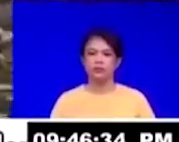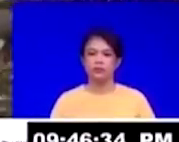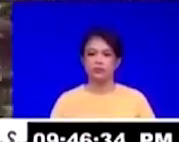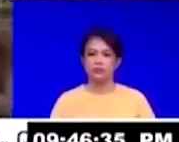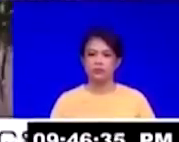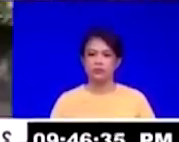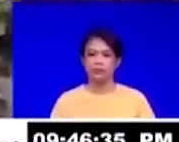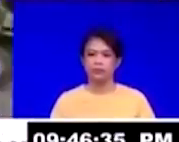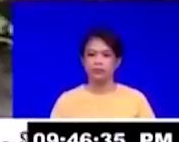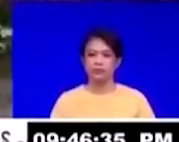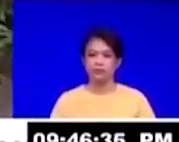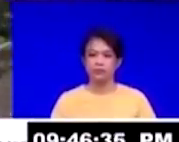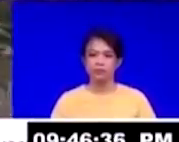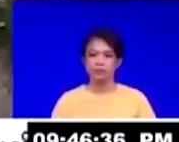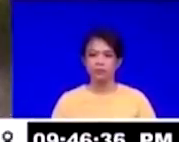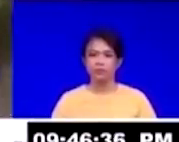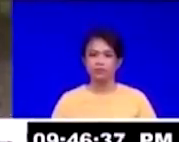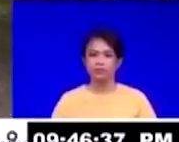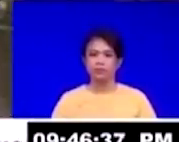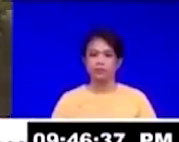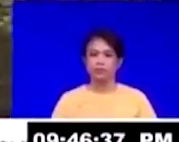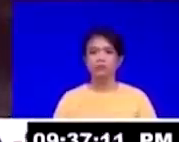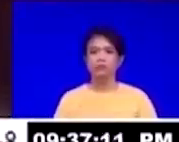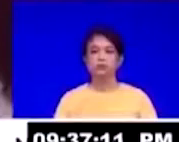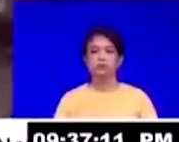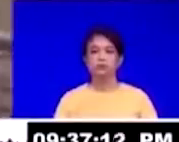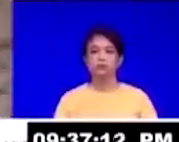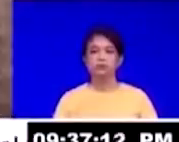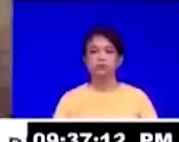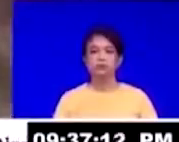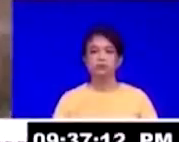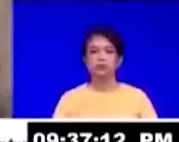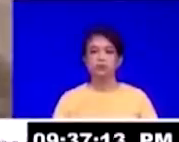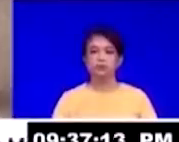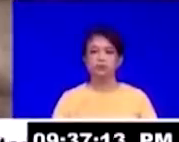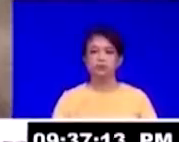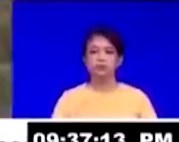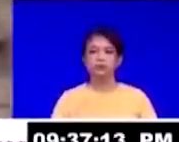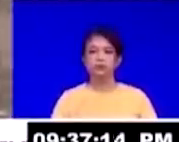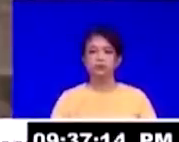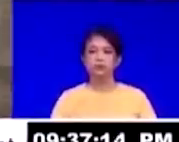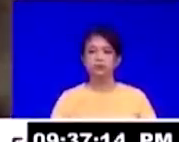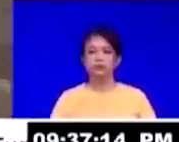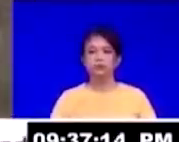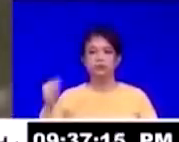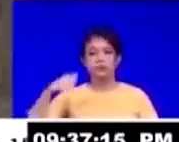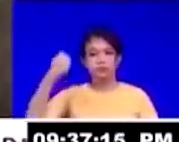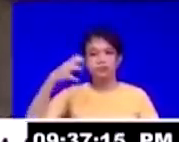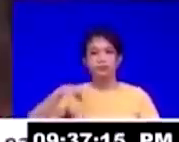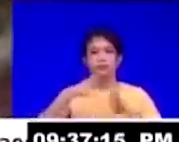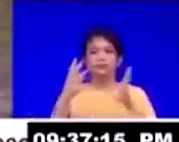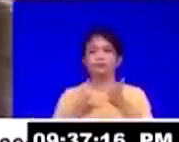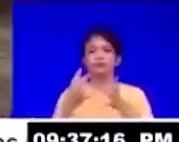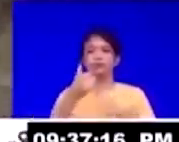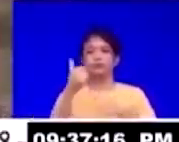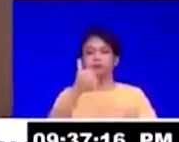The country's impoverished Rakhine State was hit by Cyclone Mocha on Sunday, May 14, which unleashed winds of up to 210 km